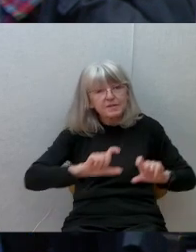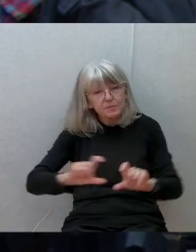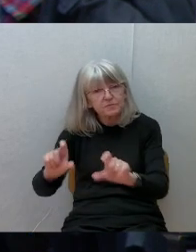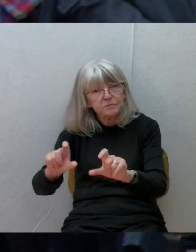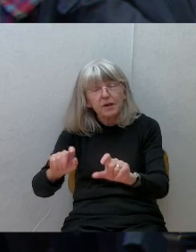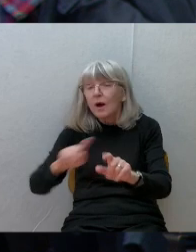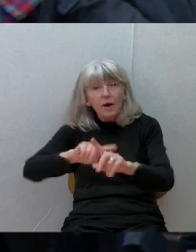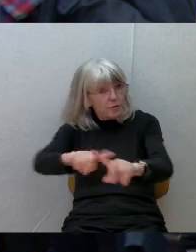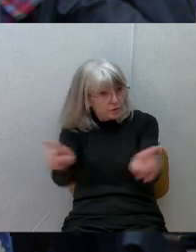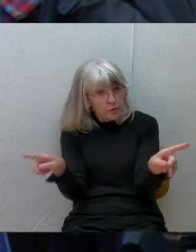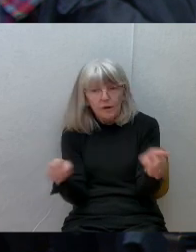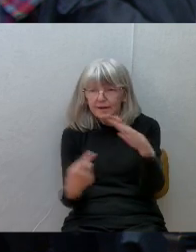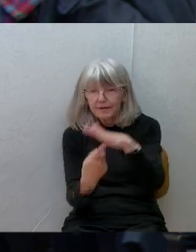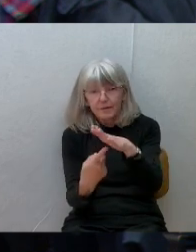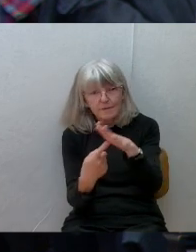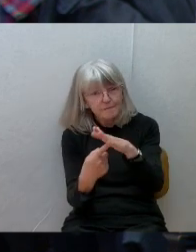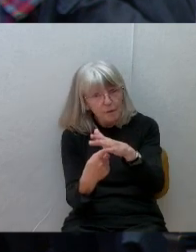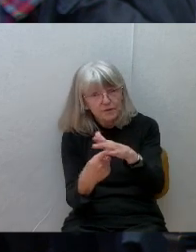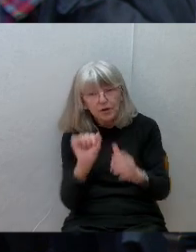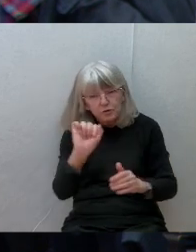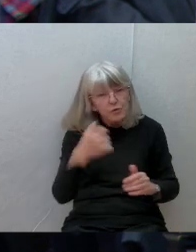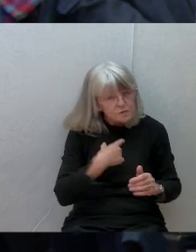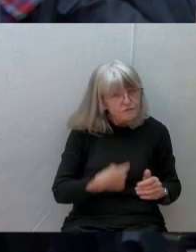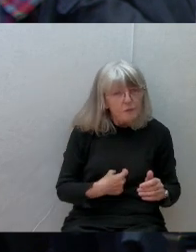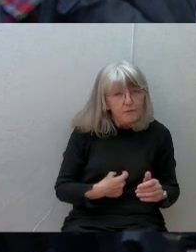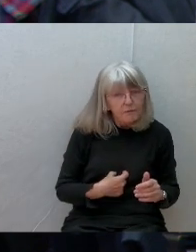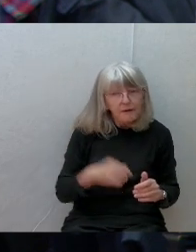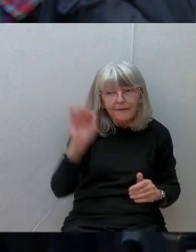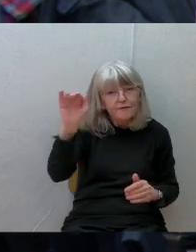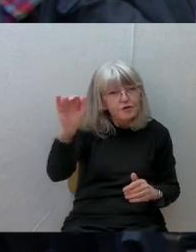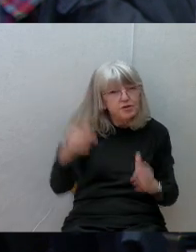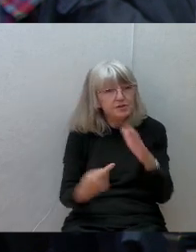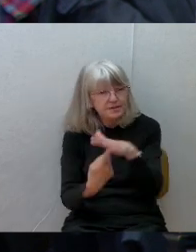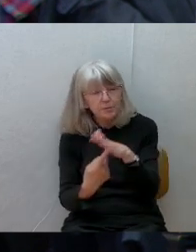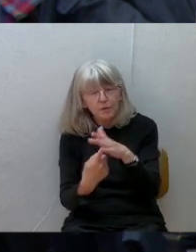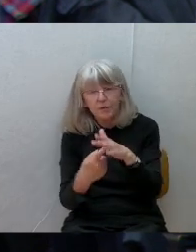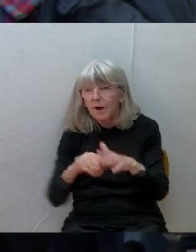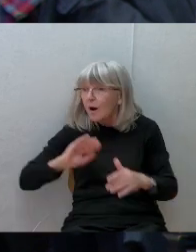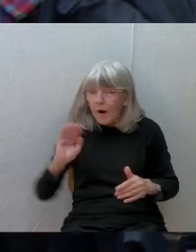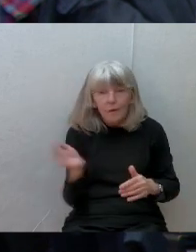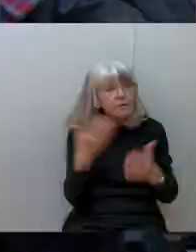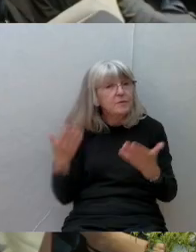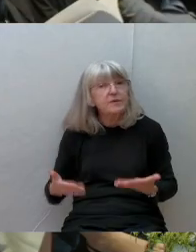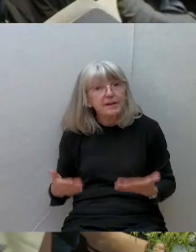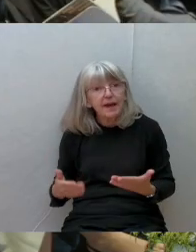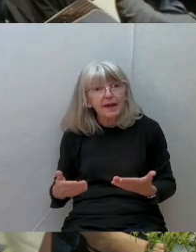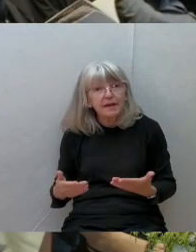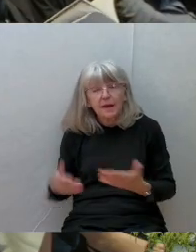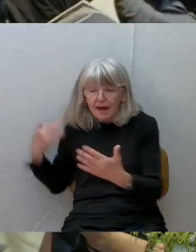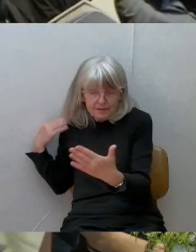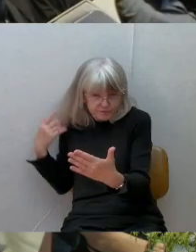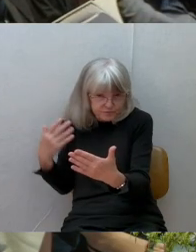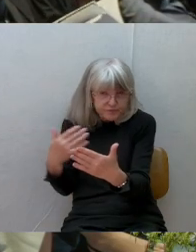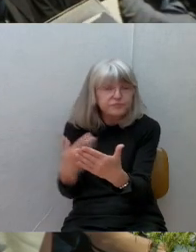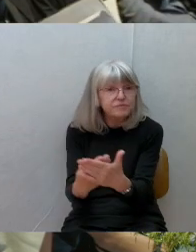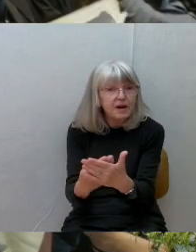key role here in our collective future. All of you here today, the graduates that have gone before you, those that will follow you